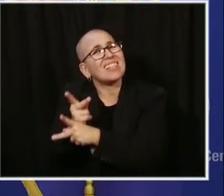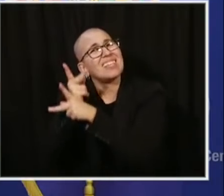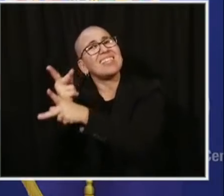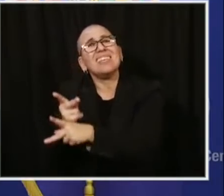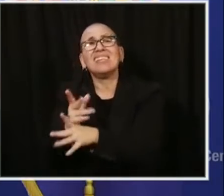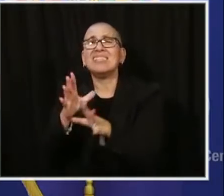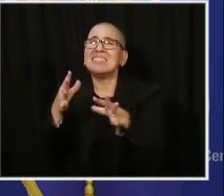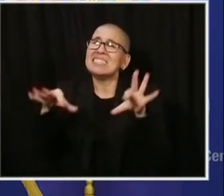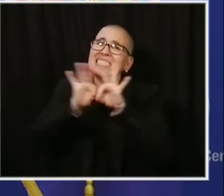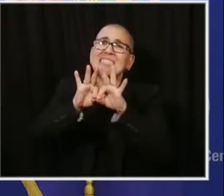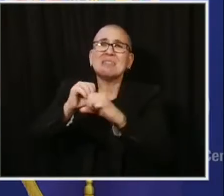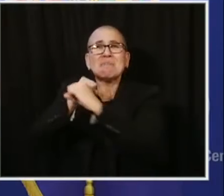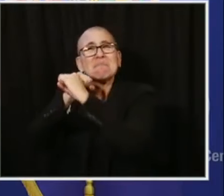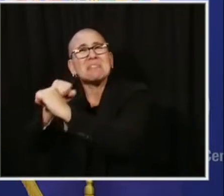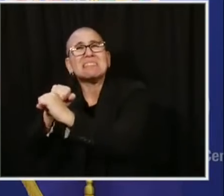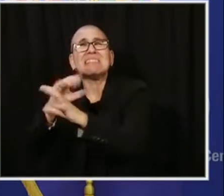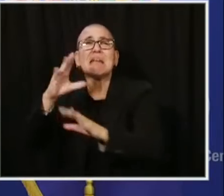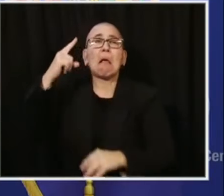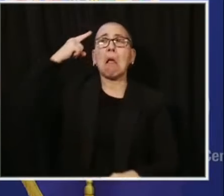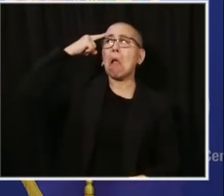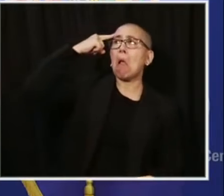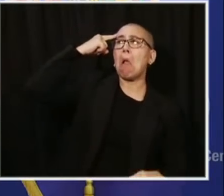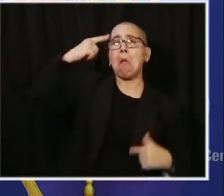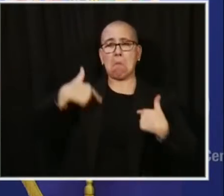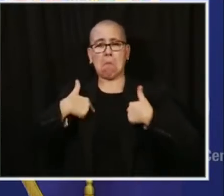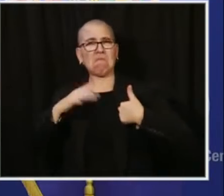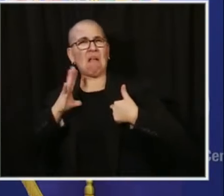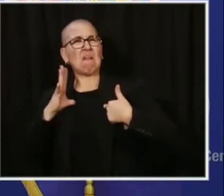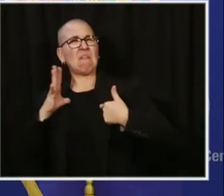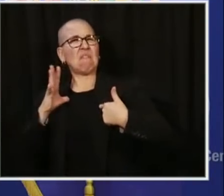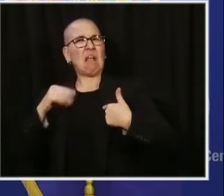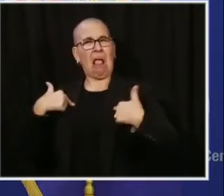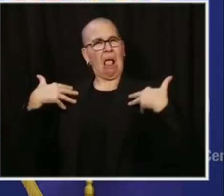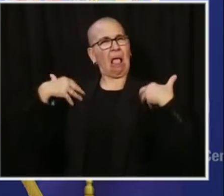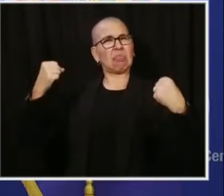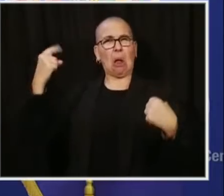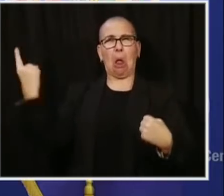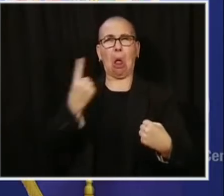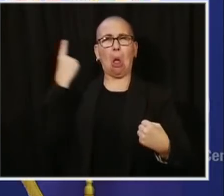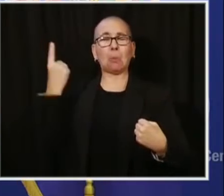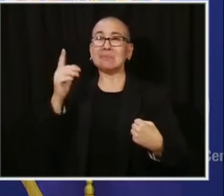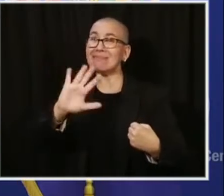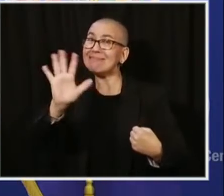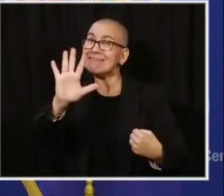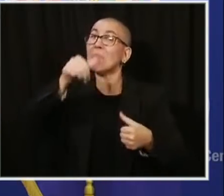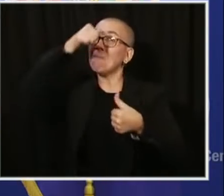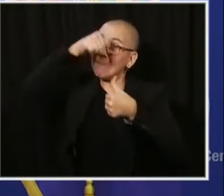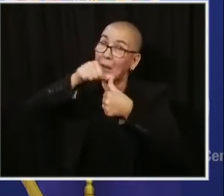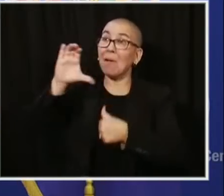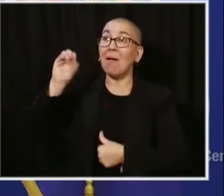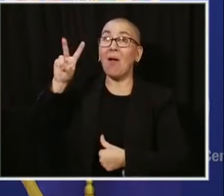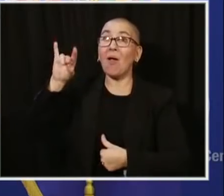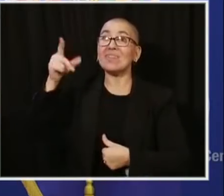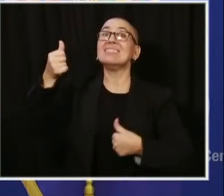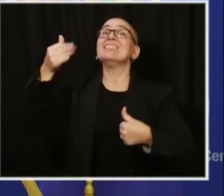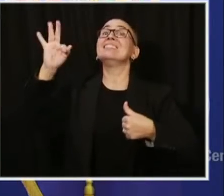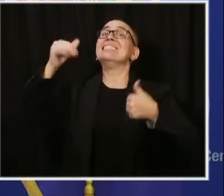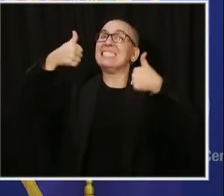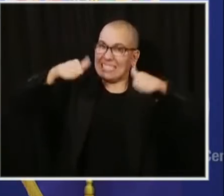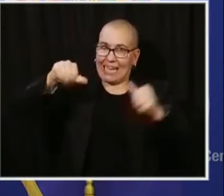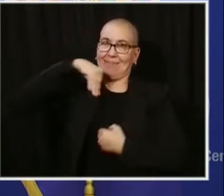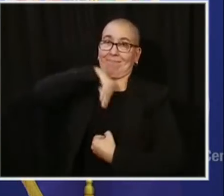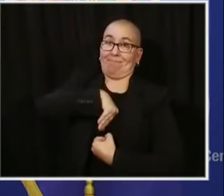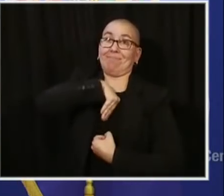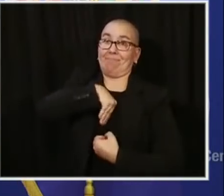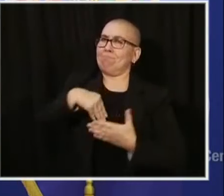up. I would also put in a plug for flu vaccine. It's one of the best ways to keep people out of the hospital